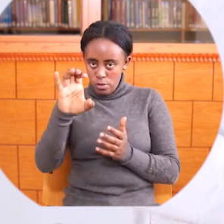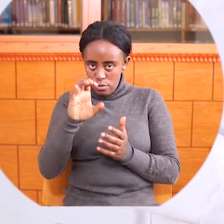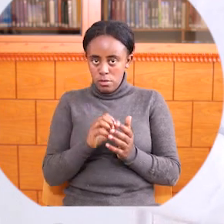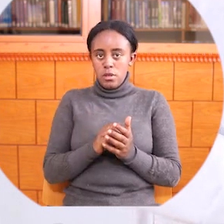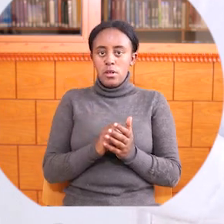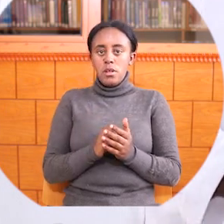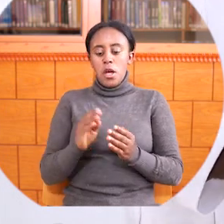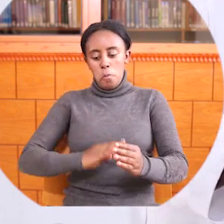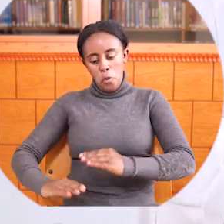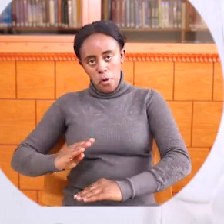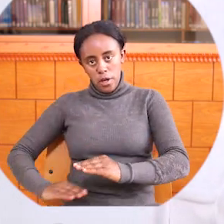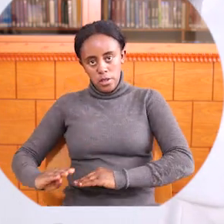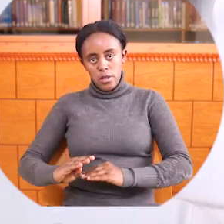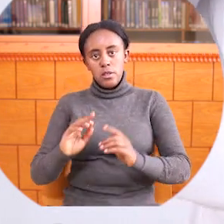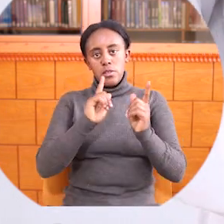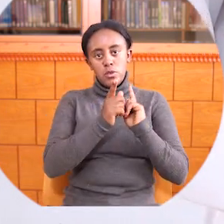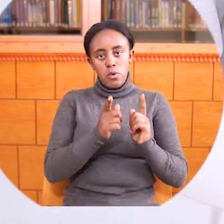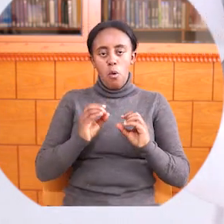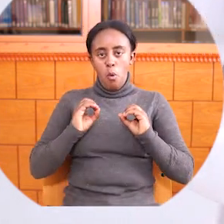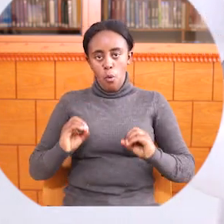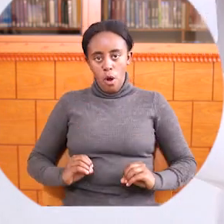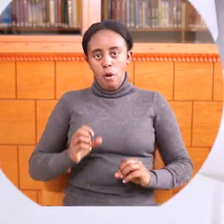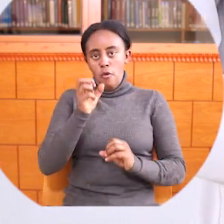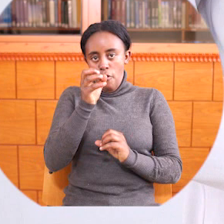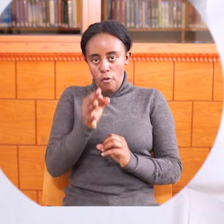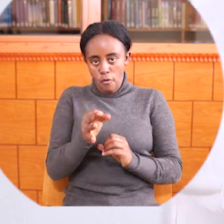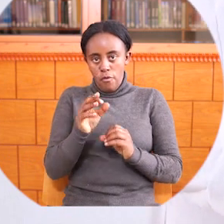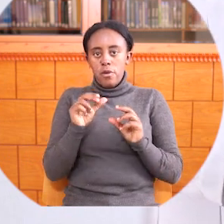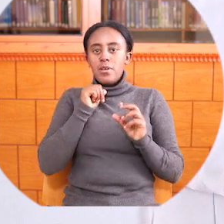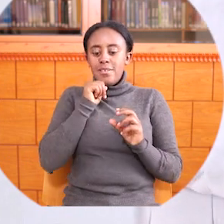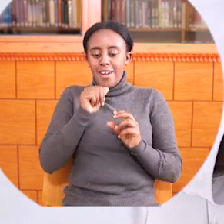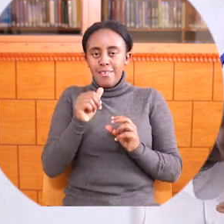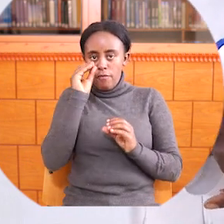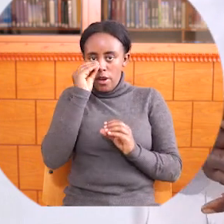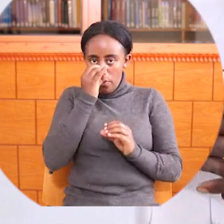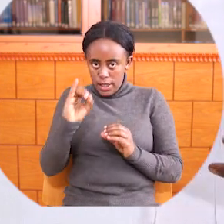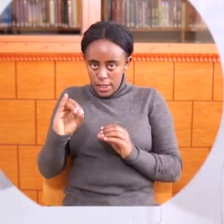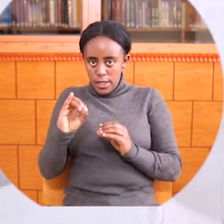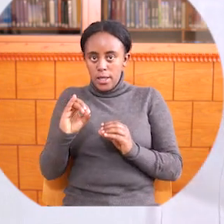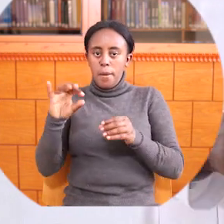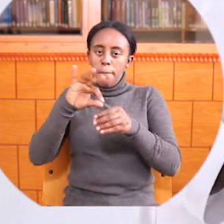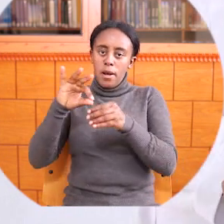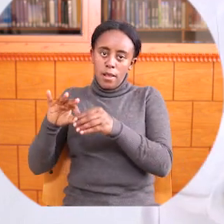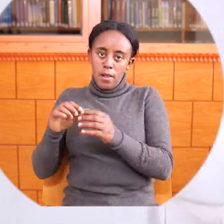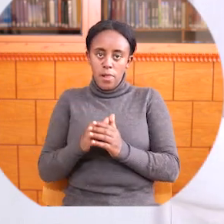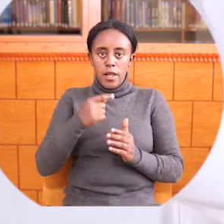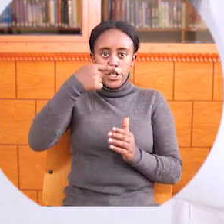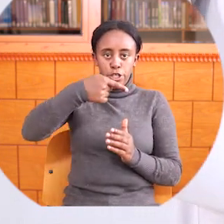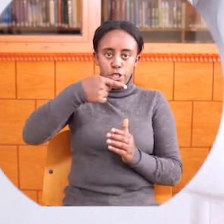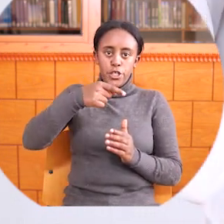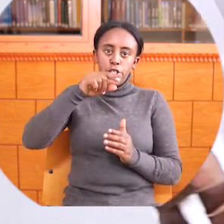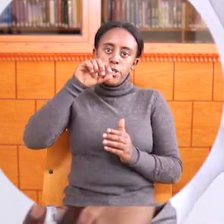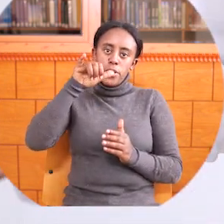a reproductive sexual organ of non-flowering plant, what we call